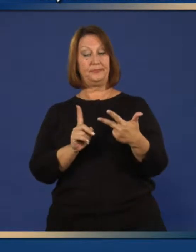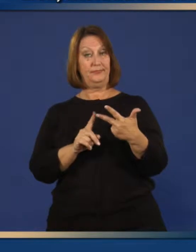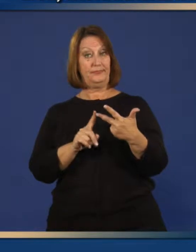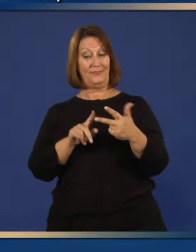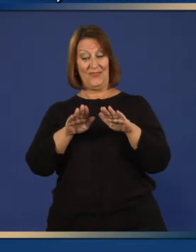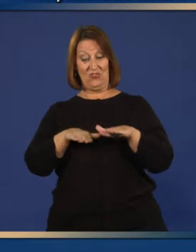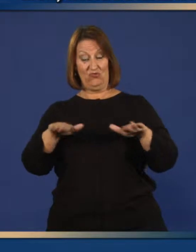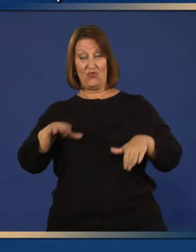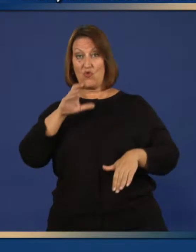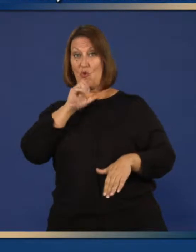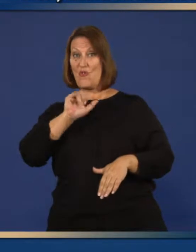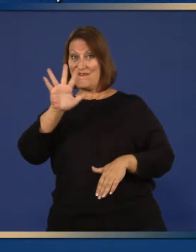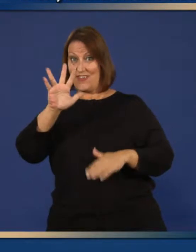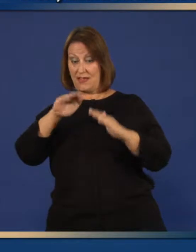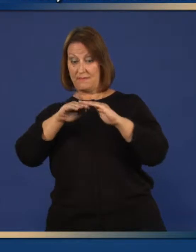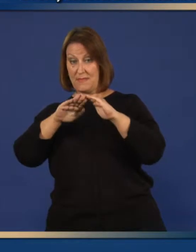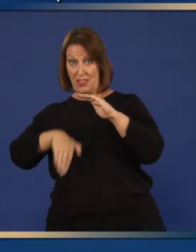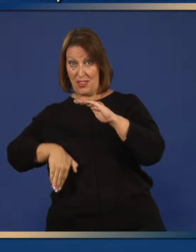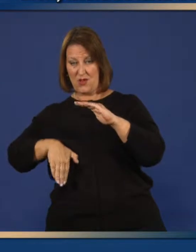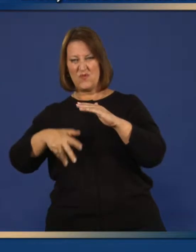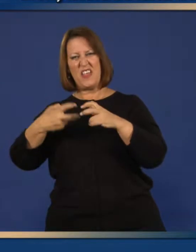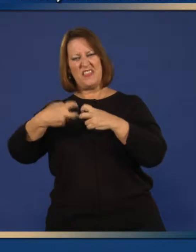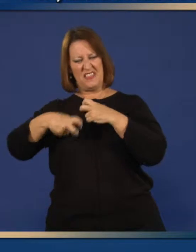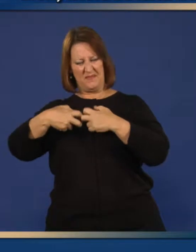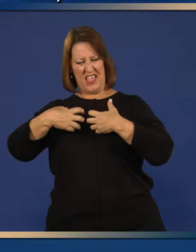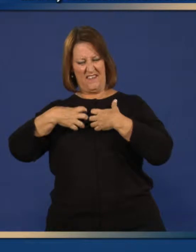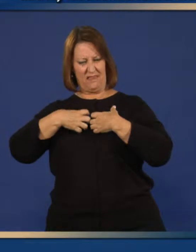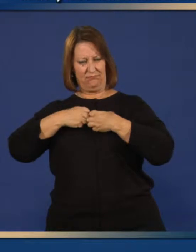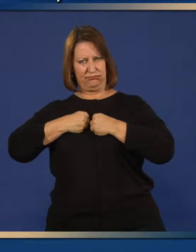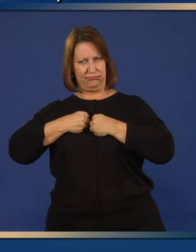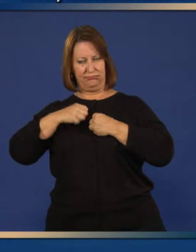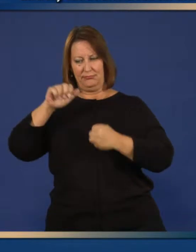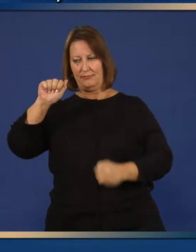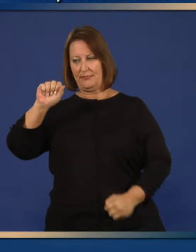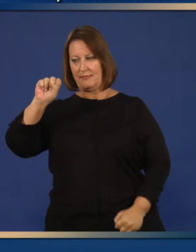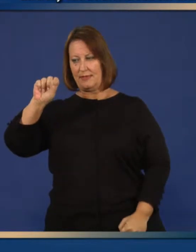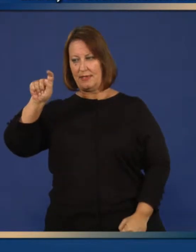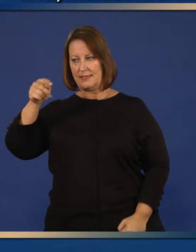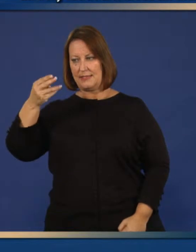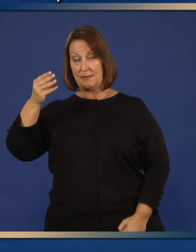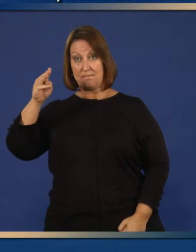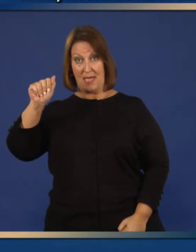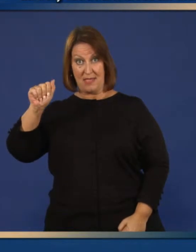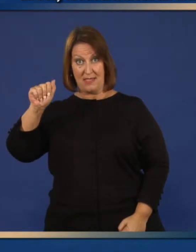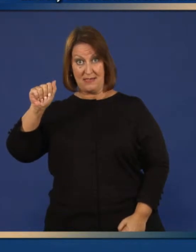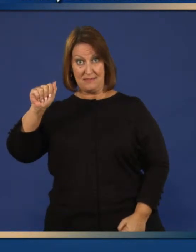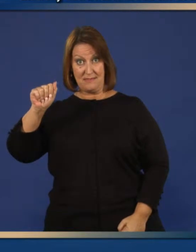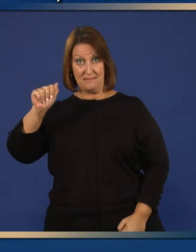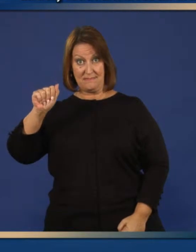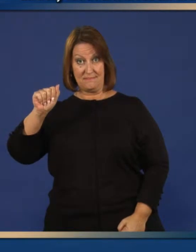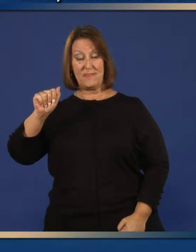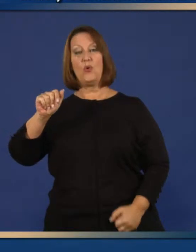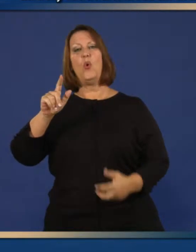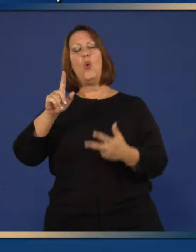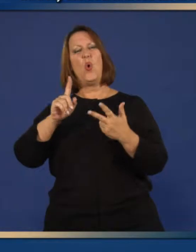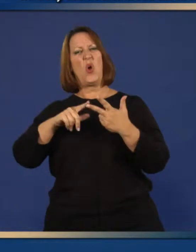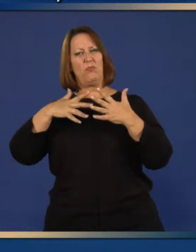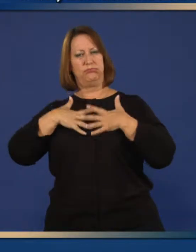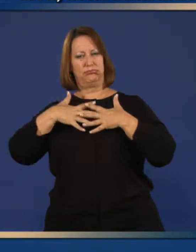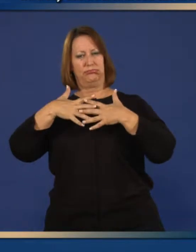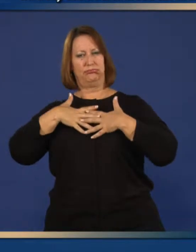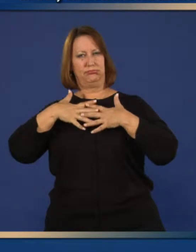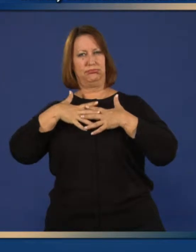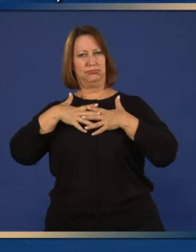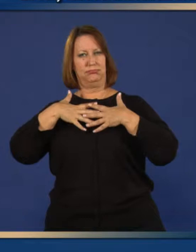Children younger than 5 years with asthma or 1 or more episodes of wheezing within the past year.